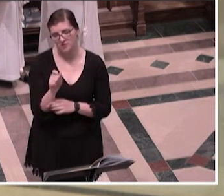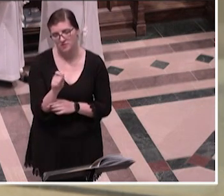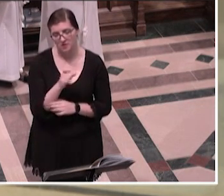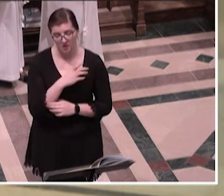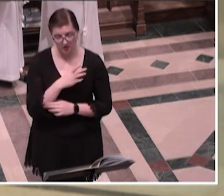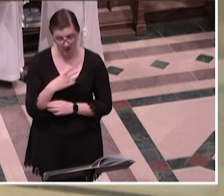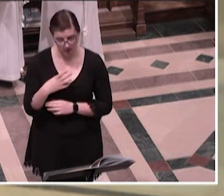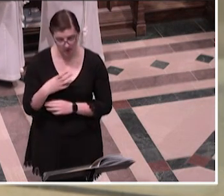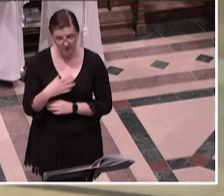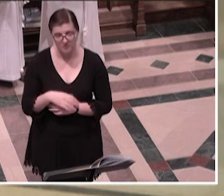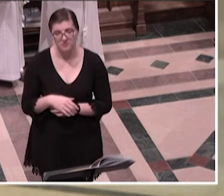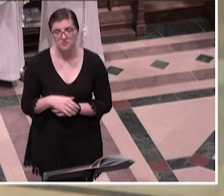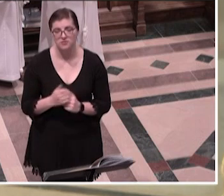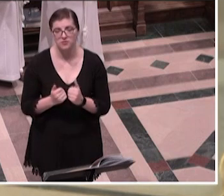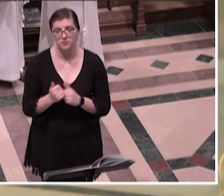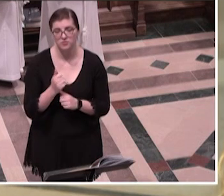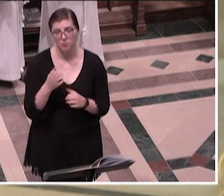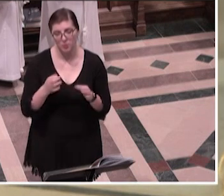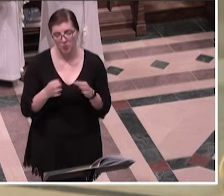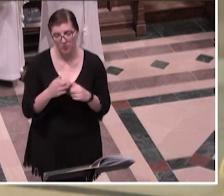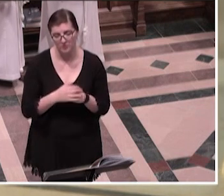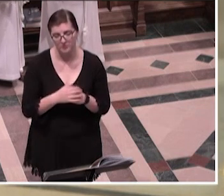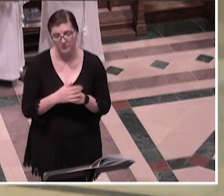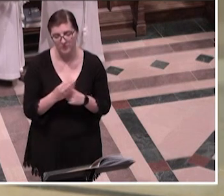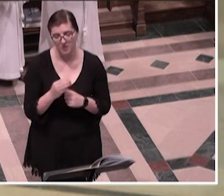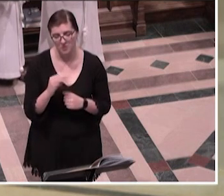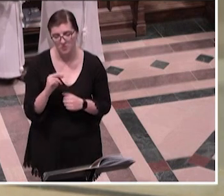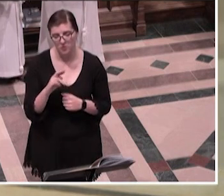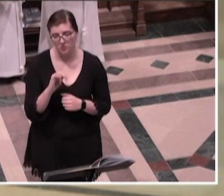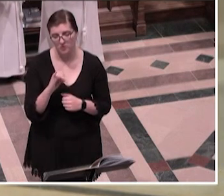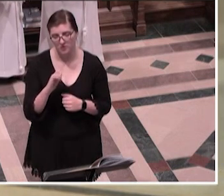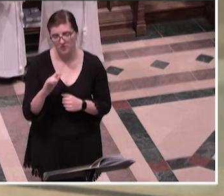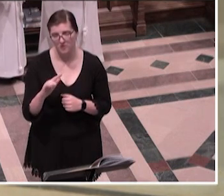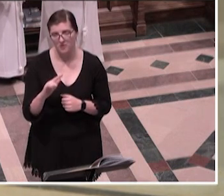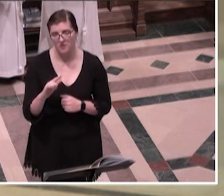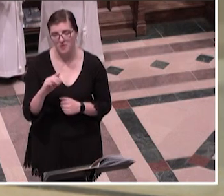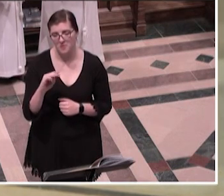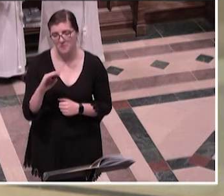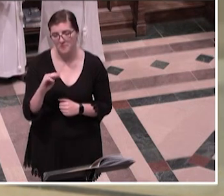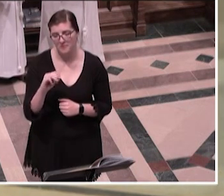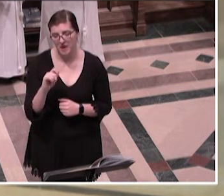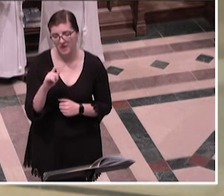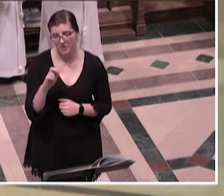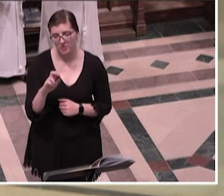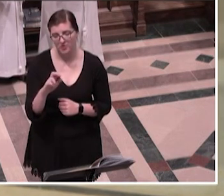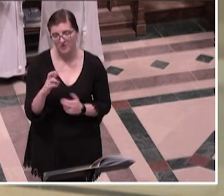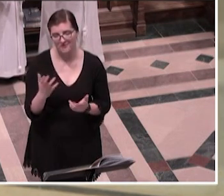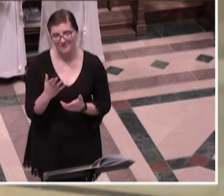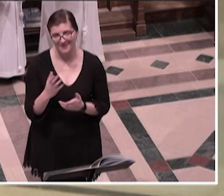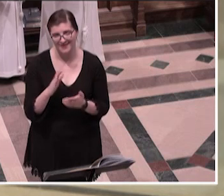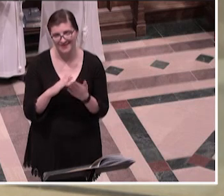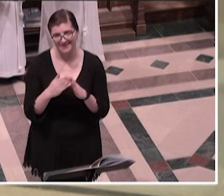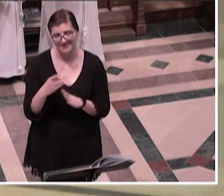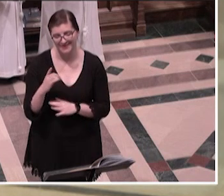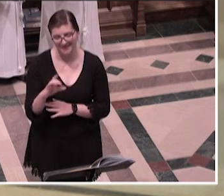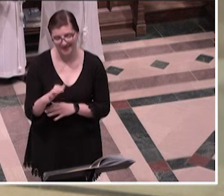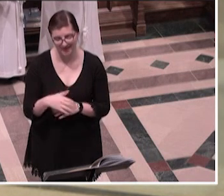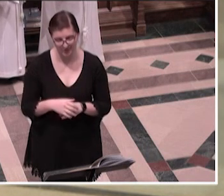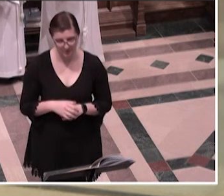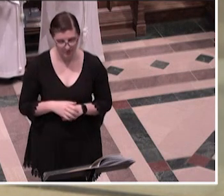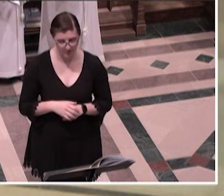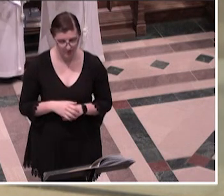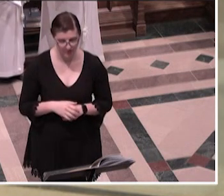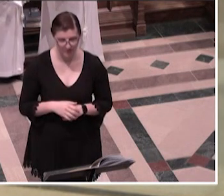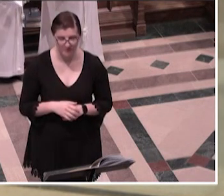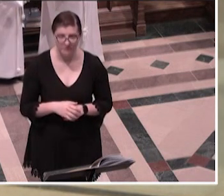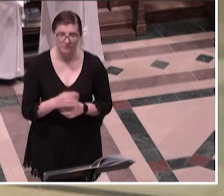Congress, the Supreme Court, and Muriel, Mayor of this city. In the Cathedral's weekly observance